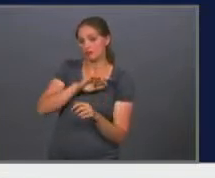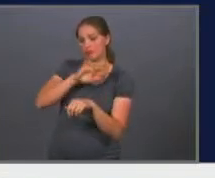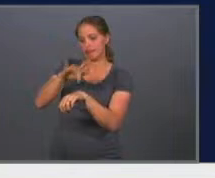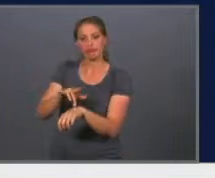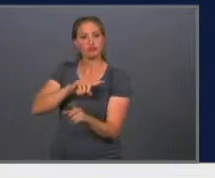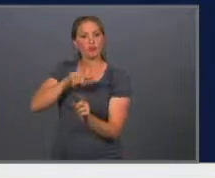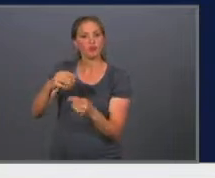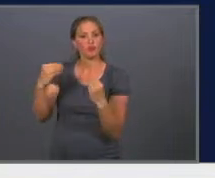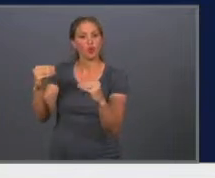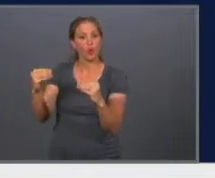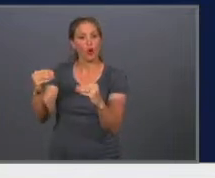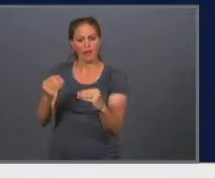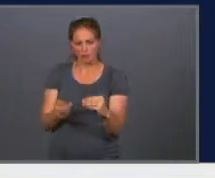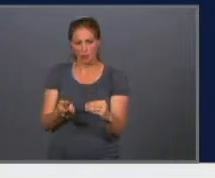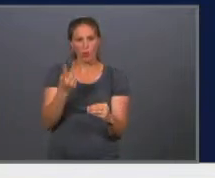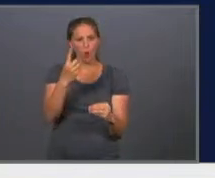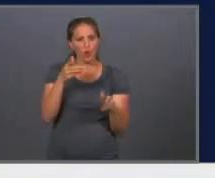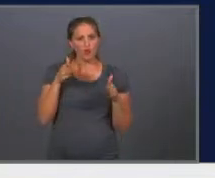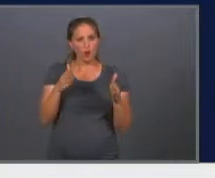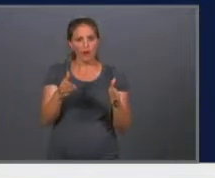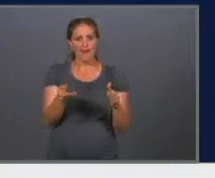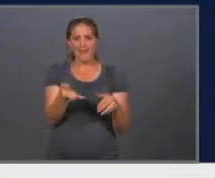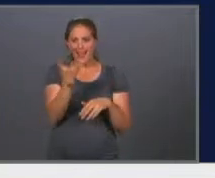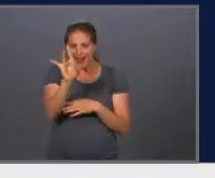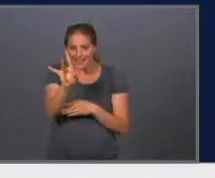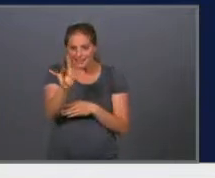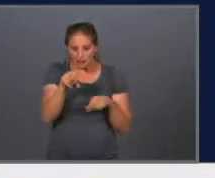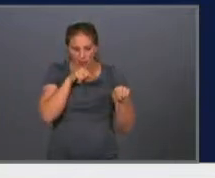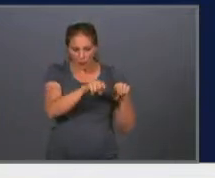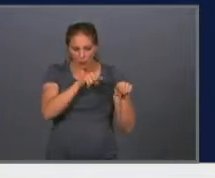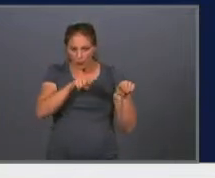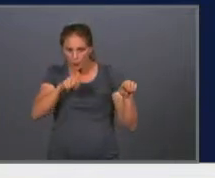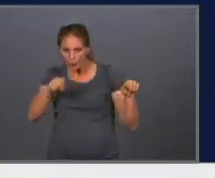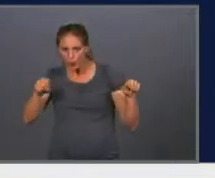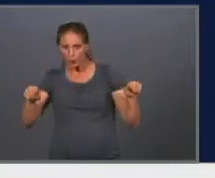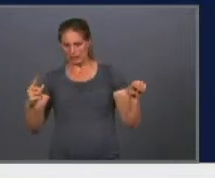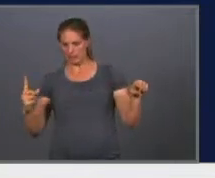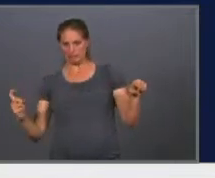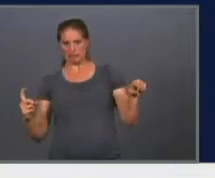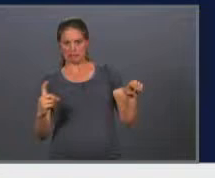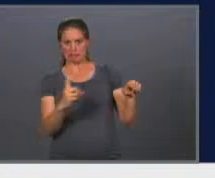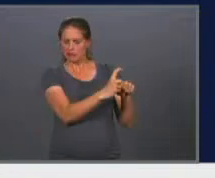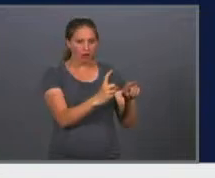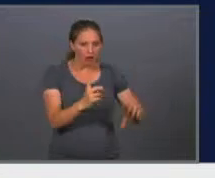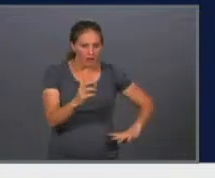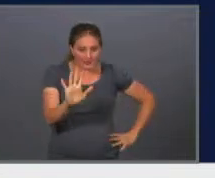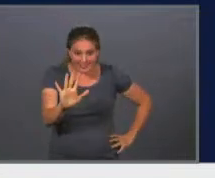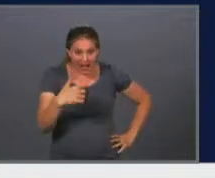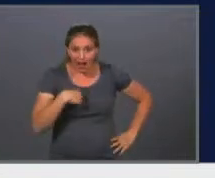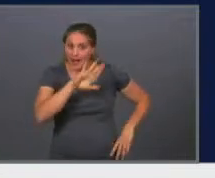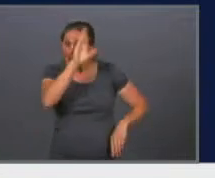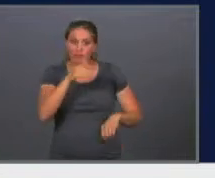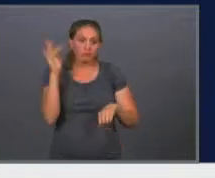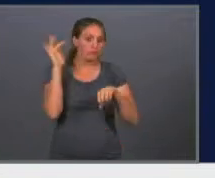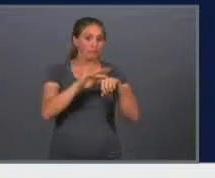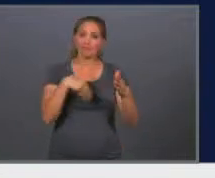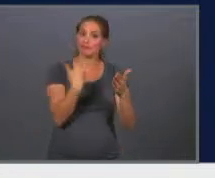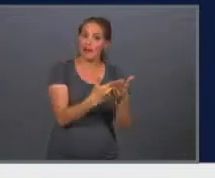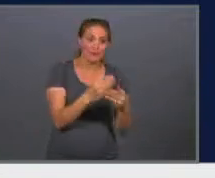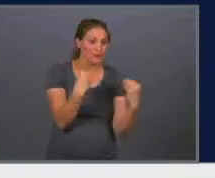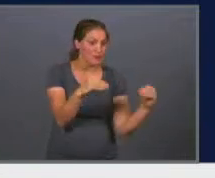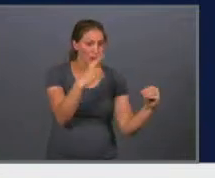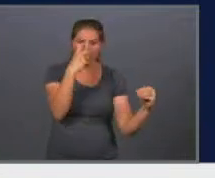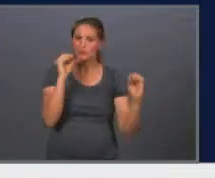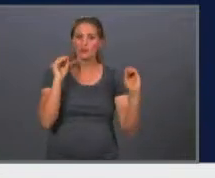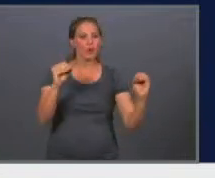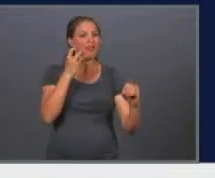an 8-lane road. And in the end, I never made it to the store because there was no